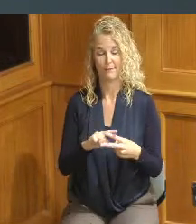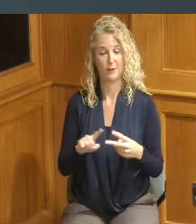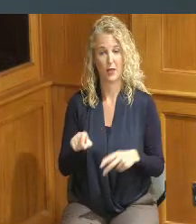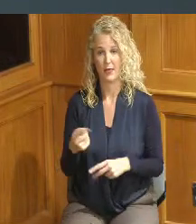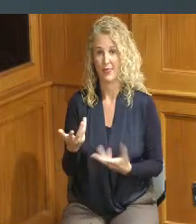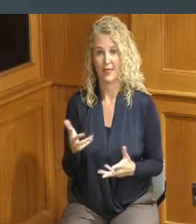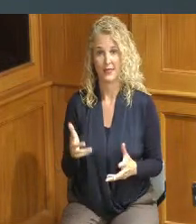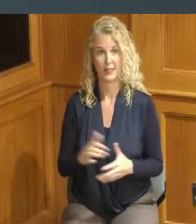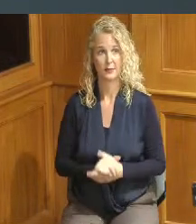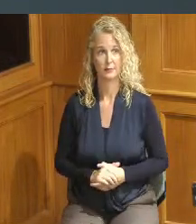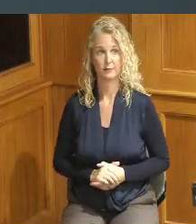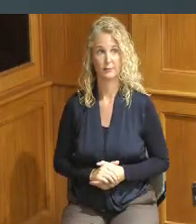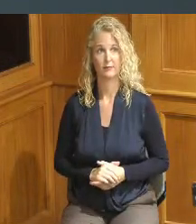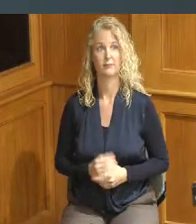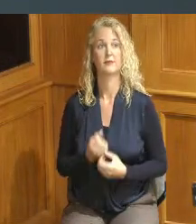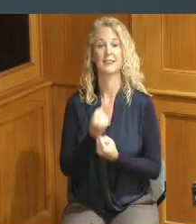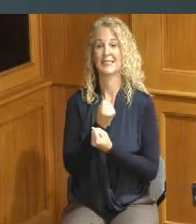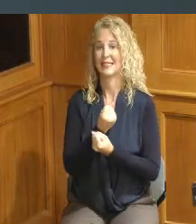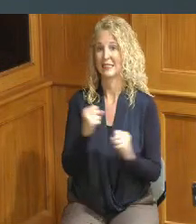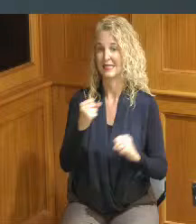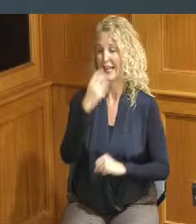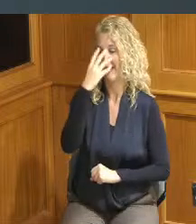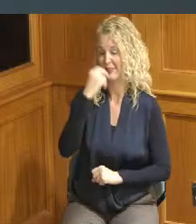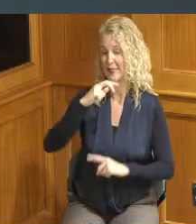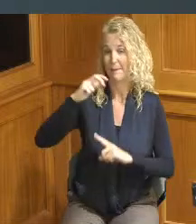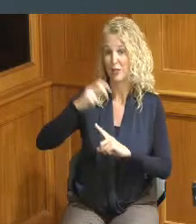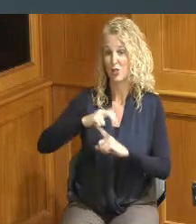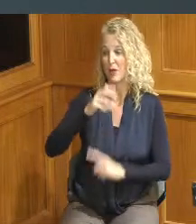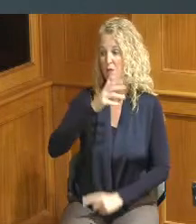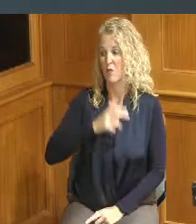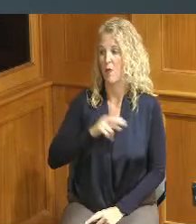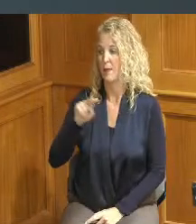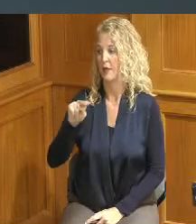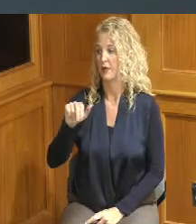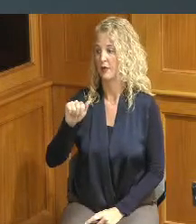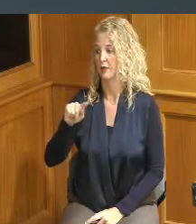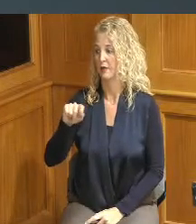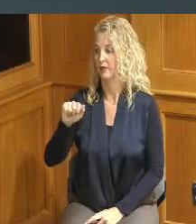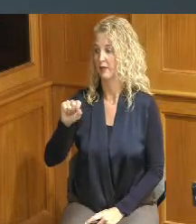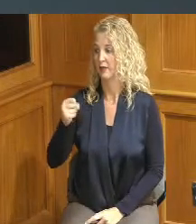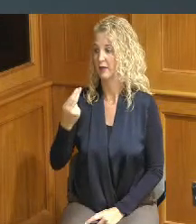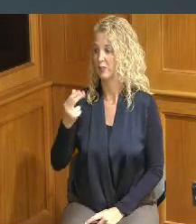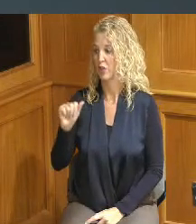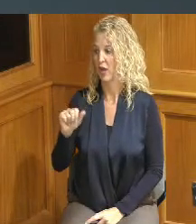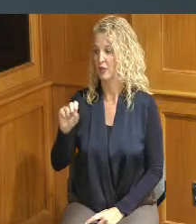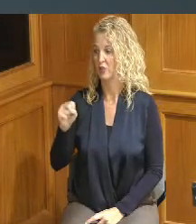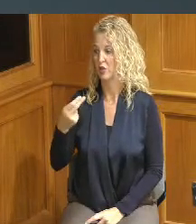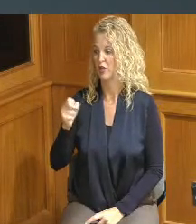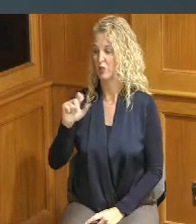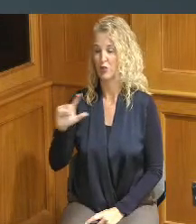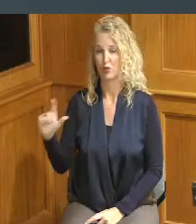safety sleep champion is Natasha Scholl,